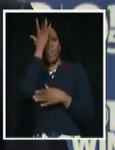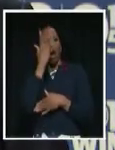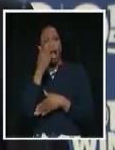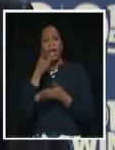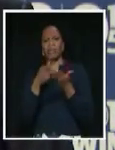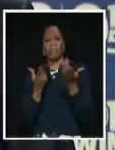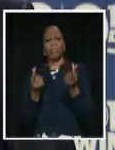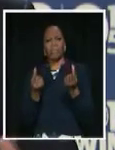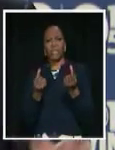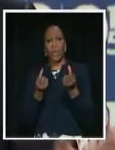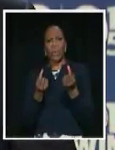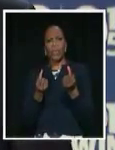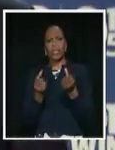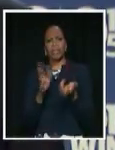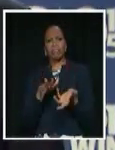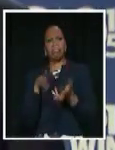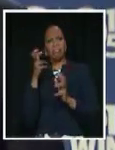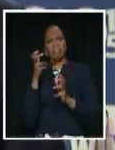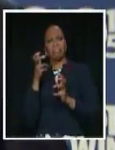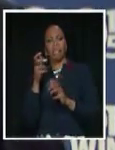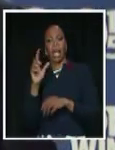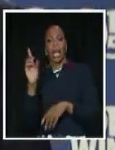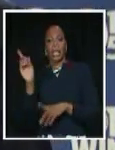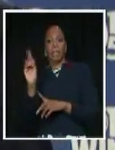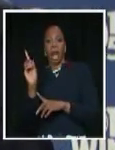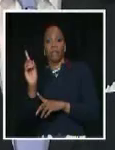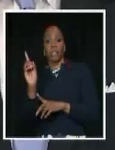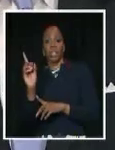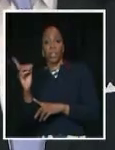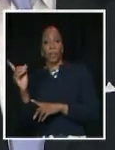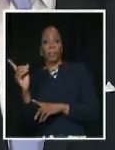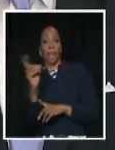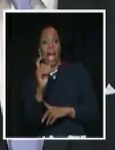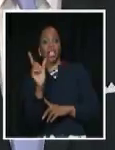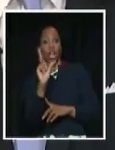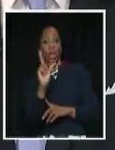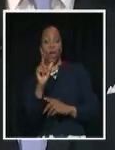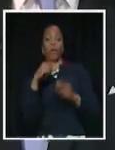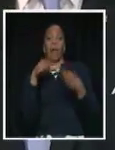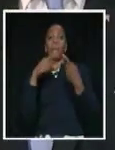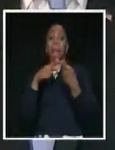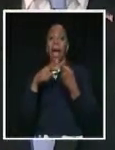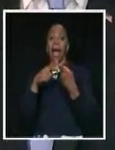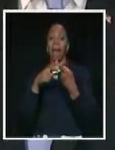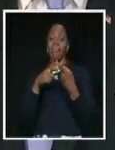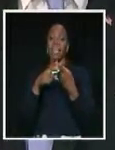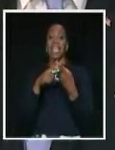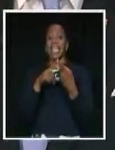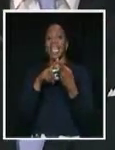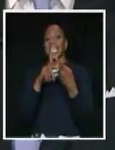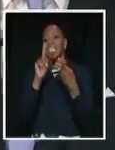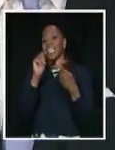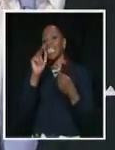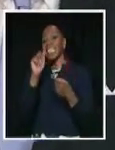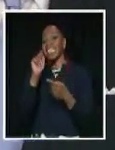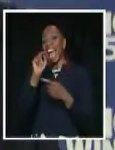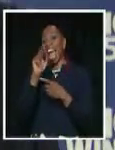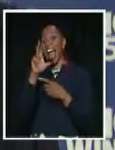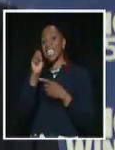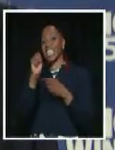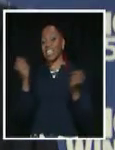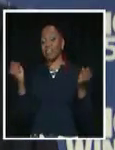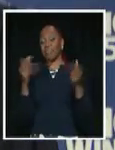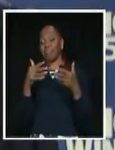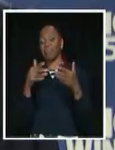in? First, as to Mr. Lhota's fear-mongering, his constant tactic, I don't want to annihilate charter schools. I've said we should work with the current charter